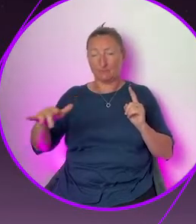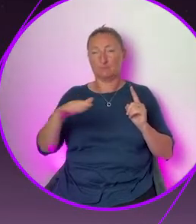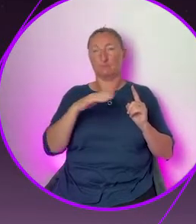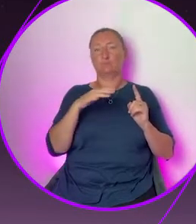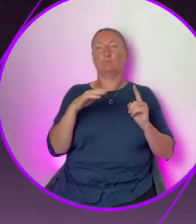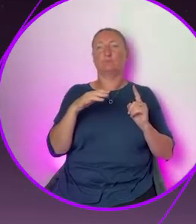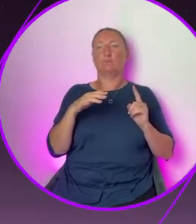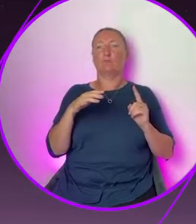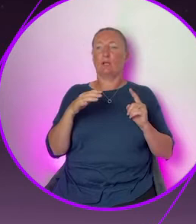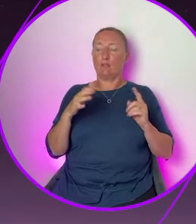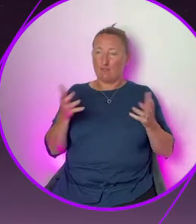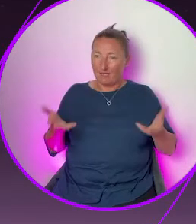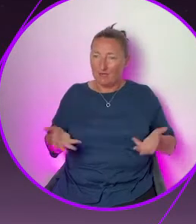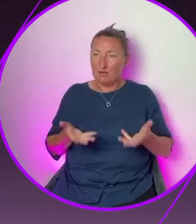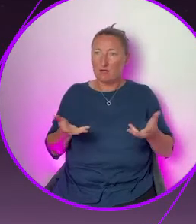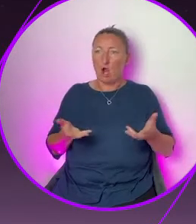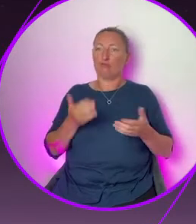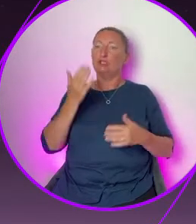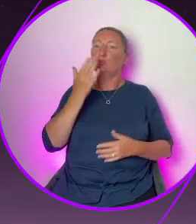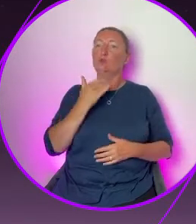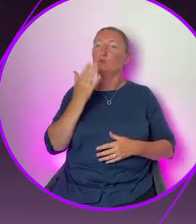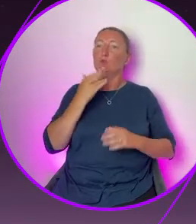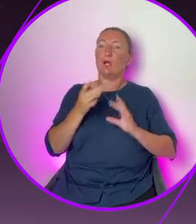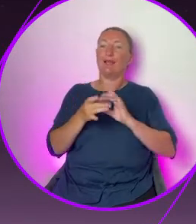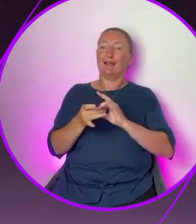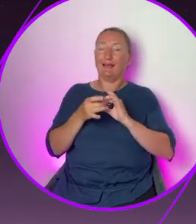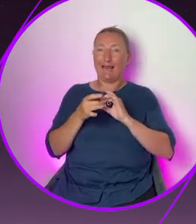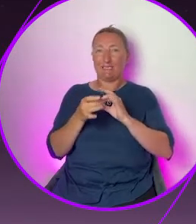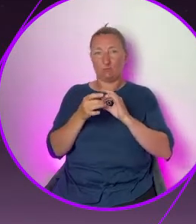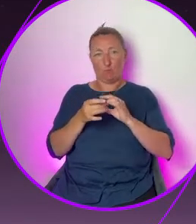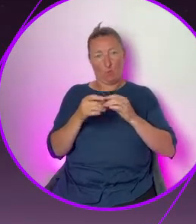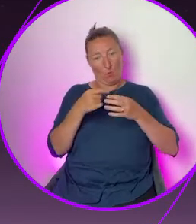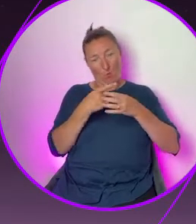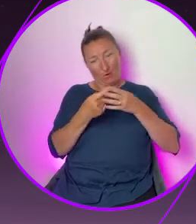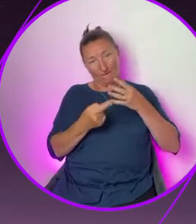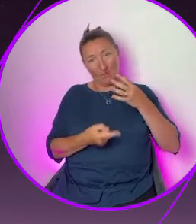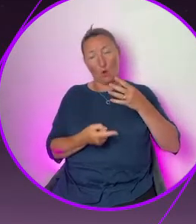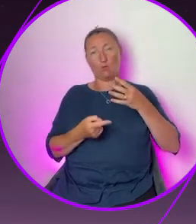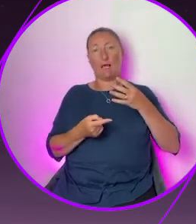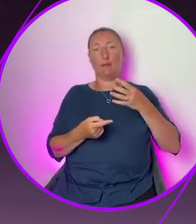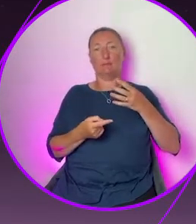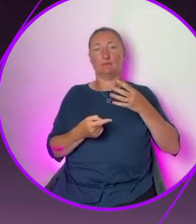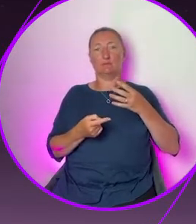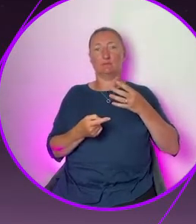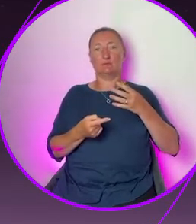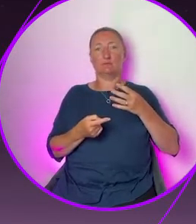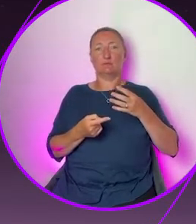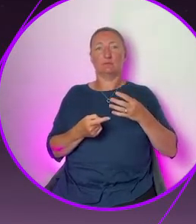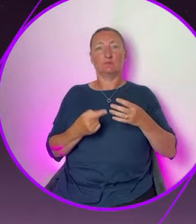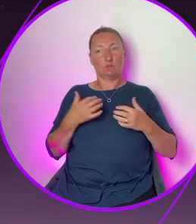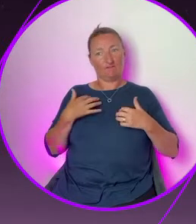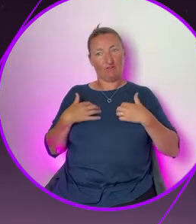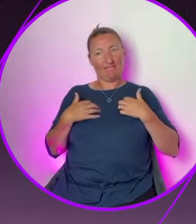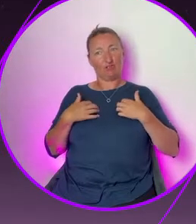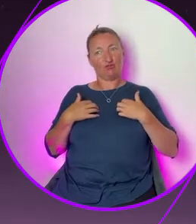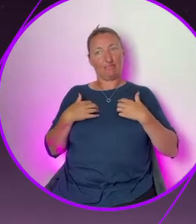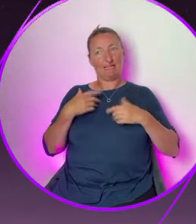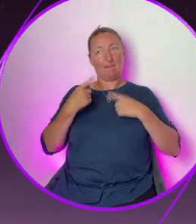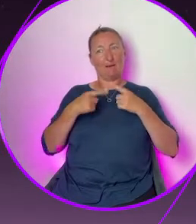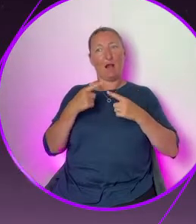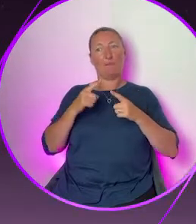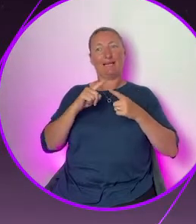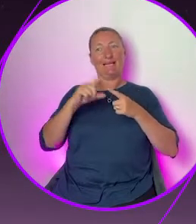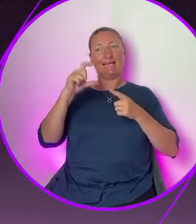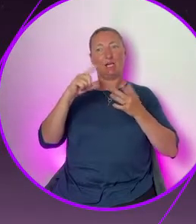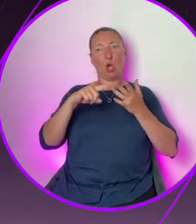enable large-scale user engagement with all of these elements and combine to create what is a very interesting ecosystem.